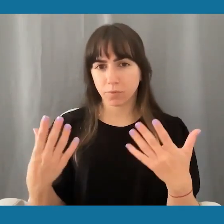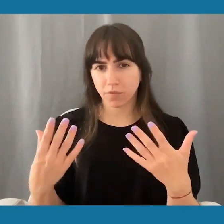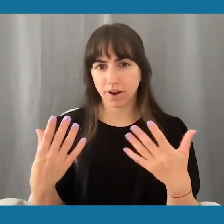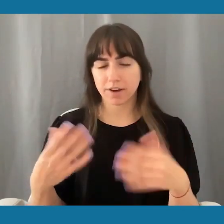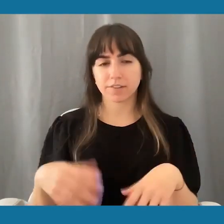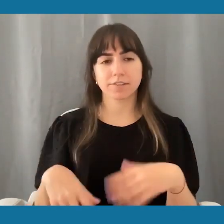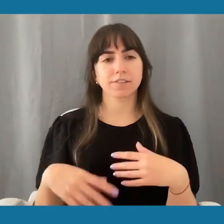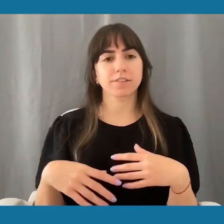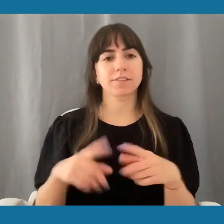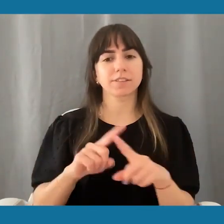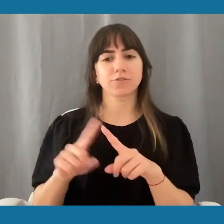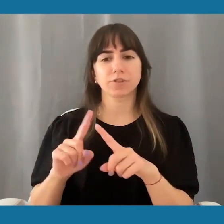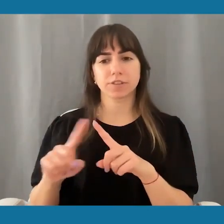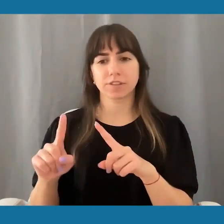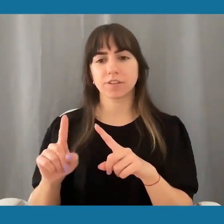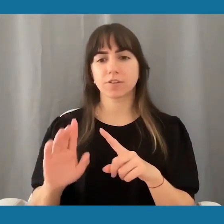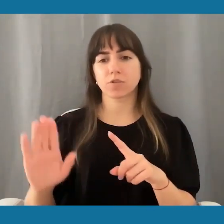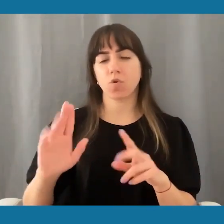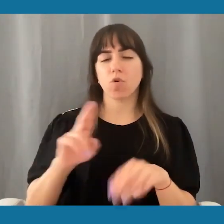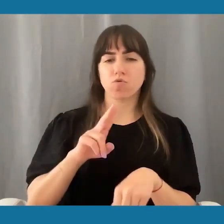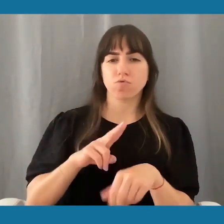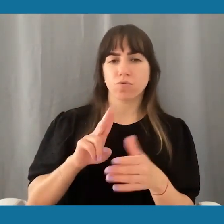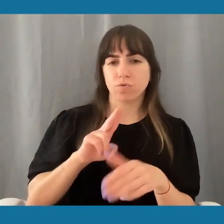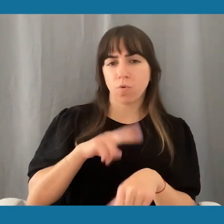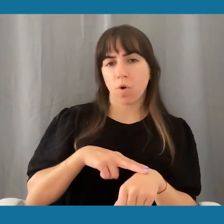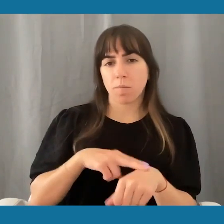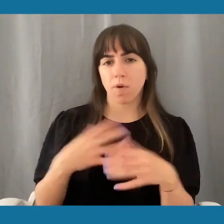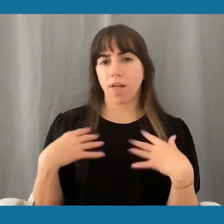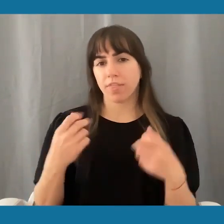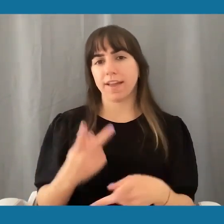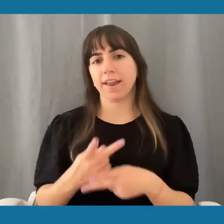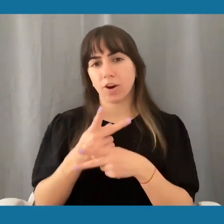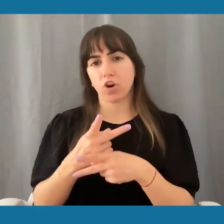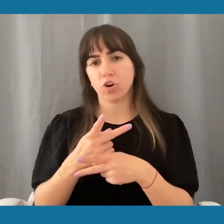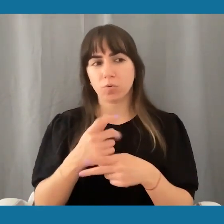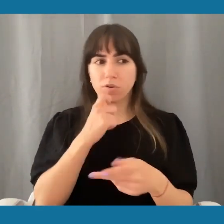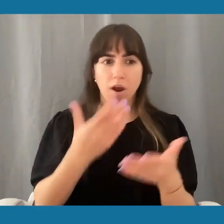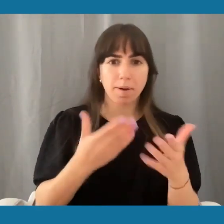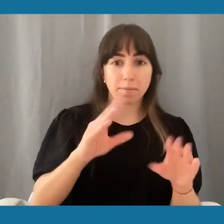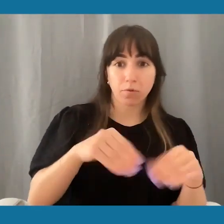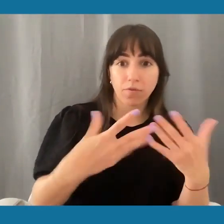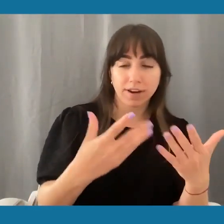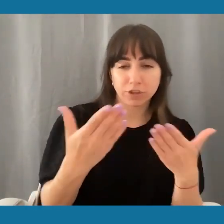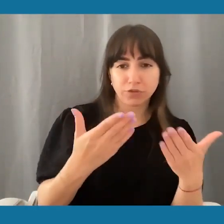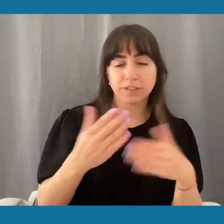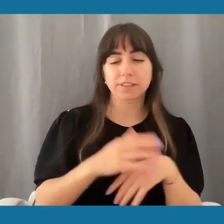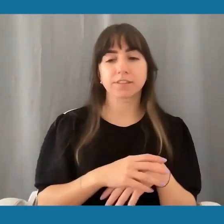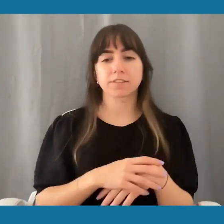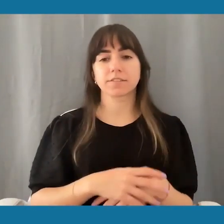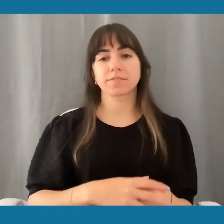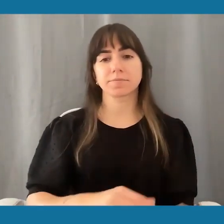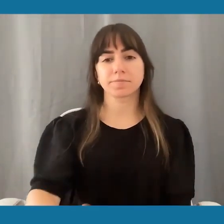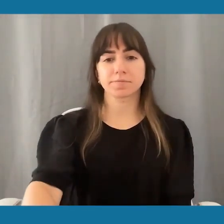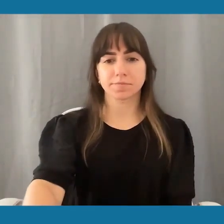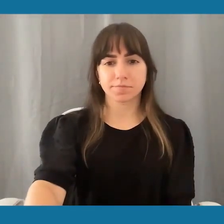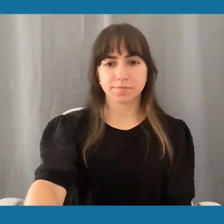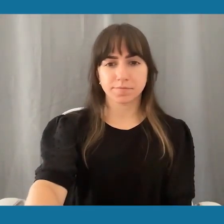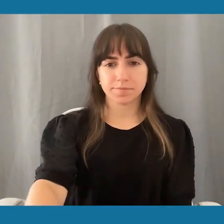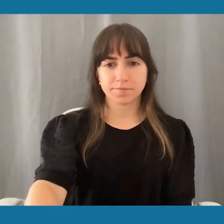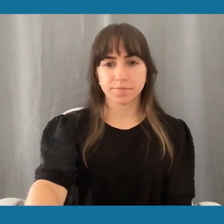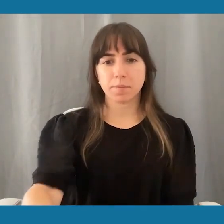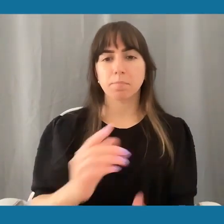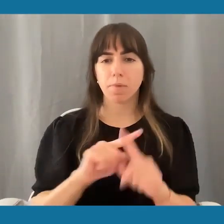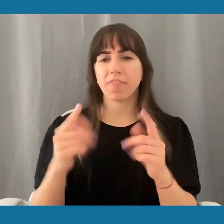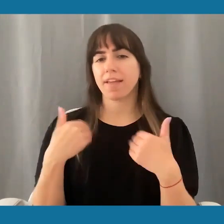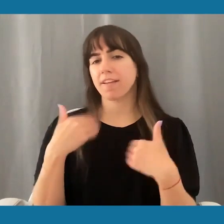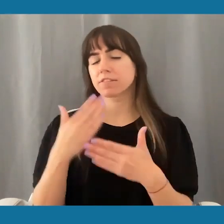care wouldn't provide. However, they do have asset or resource limits, basically how much money somebody can